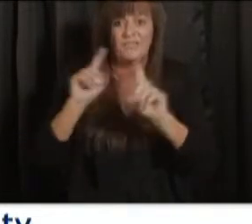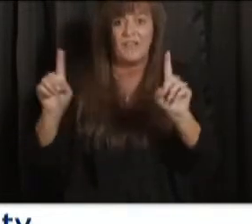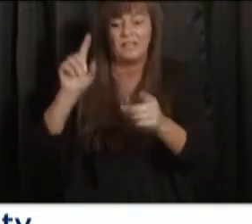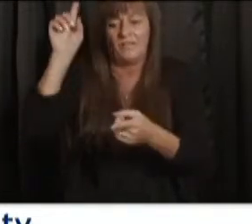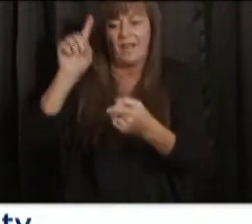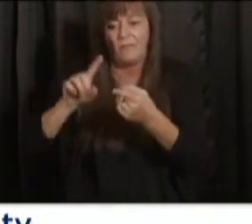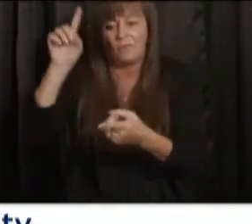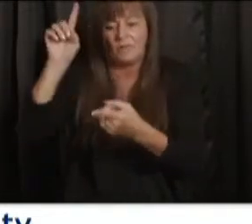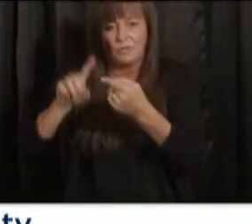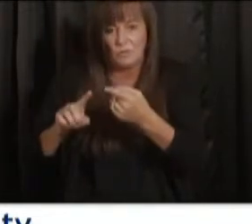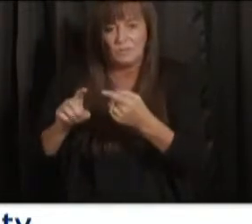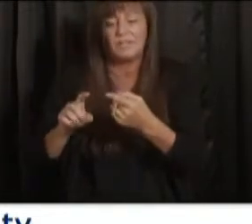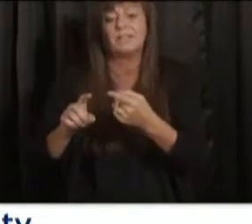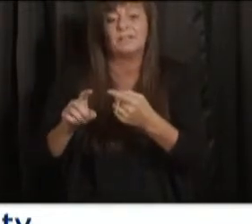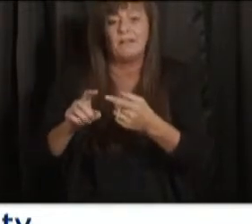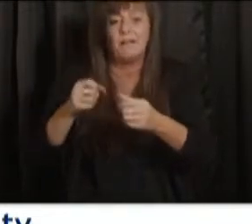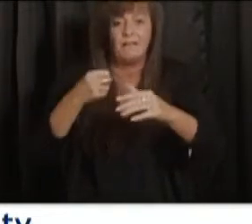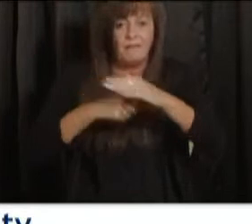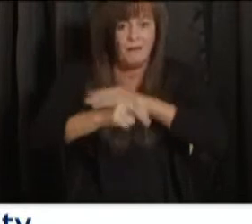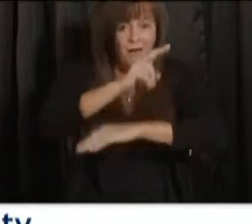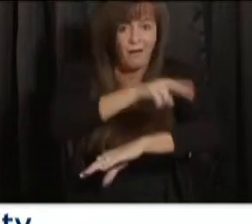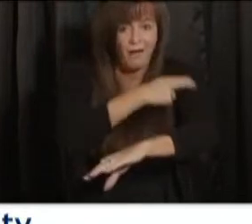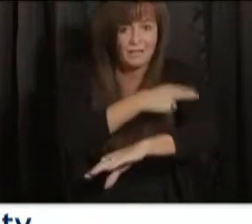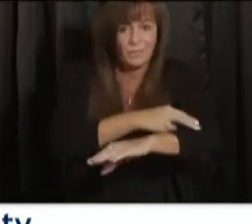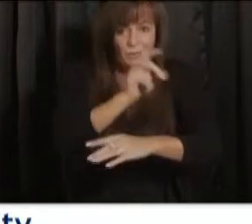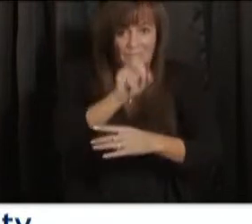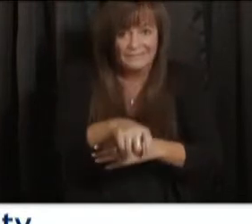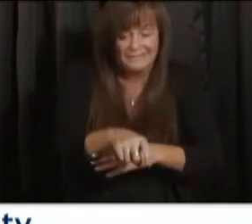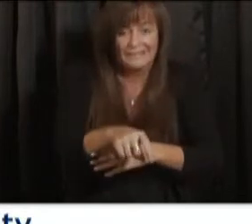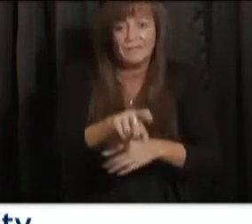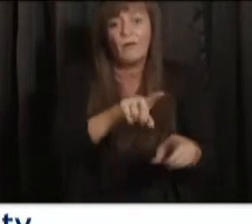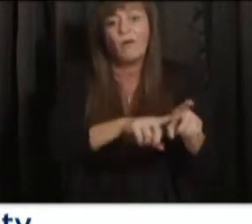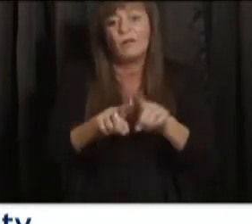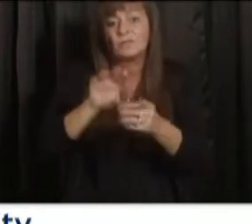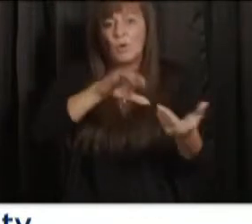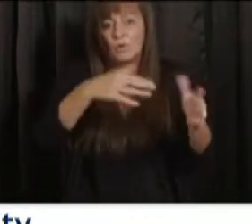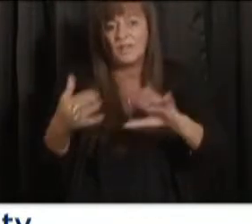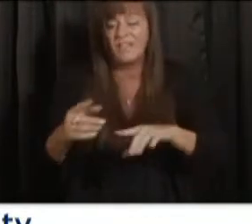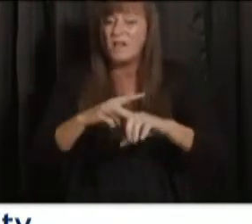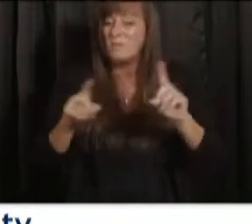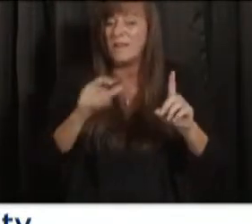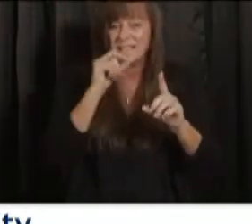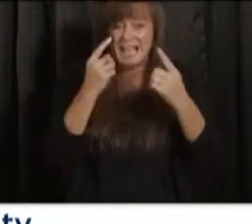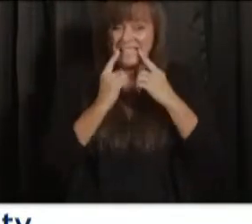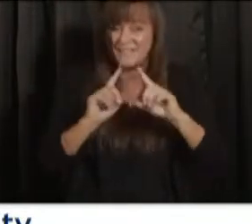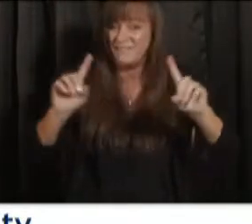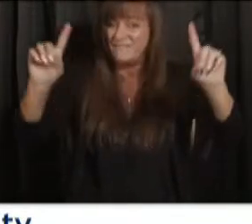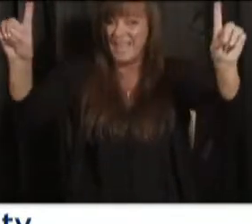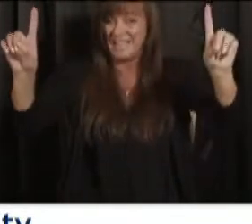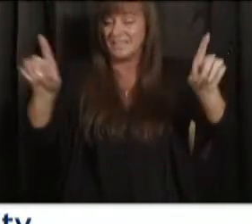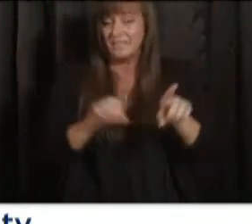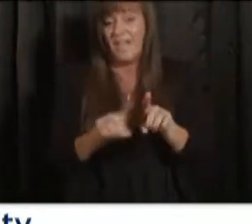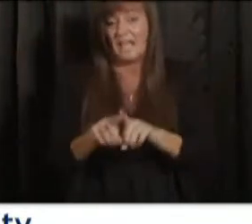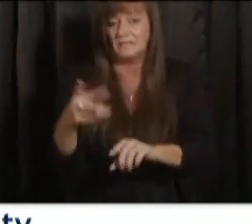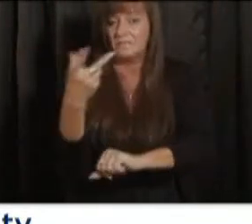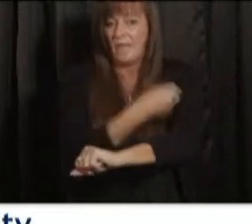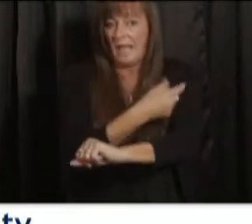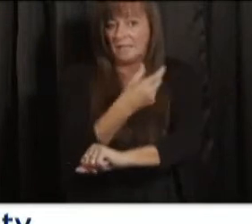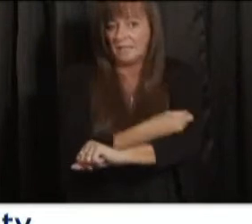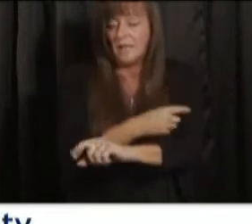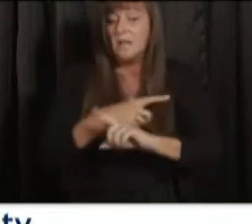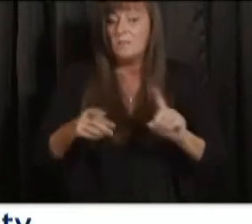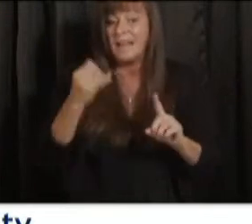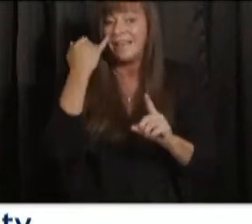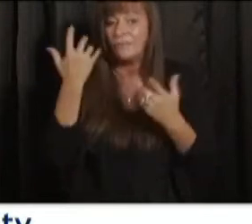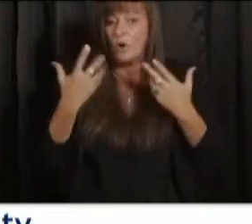the hospitalization rate and the death rate, but not nearly as much as the vaccination would have. Again, once you're diagnosed, it's too late to get the